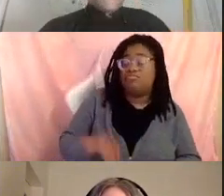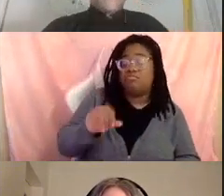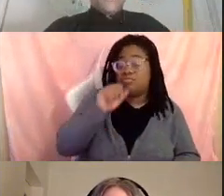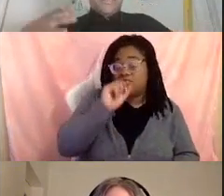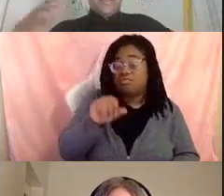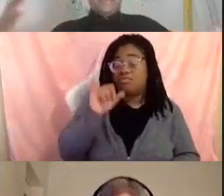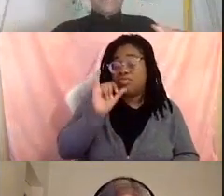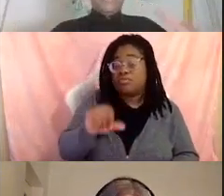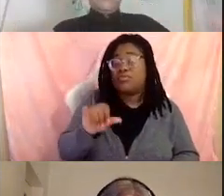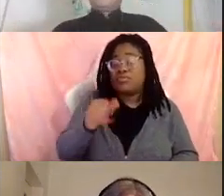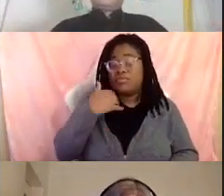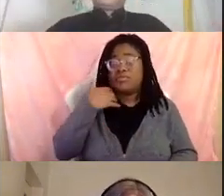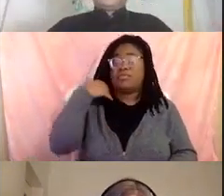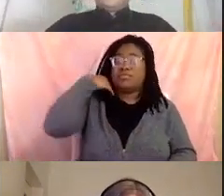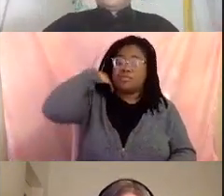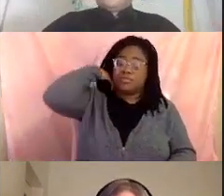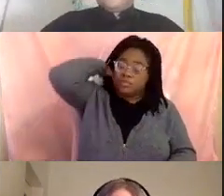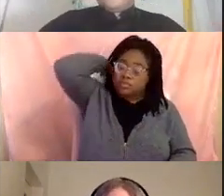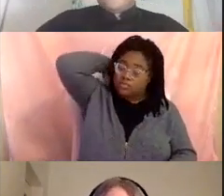that. I love the,